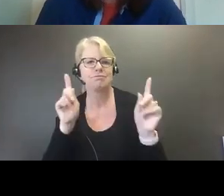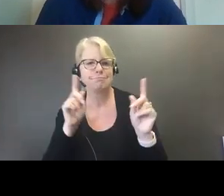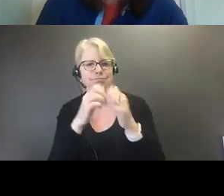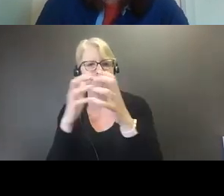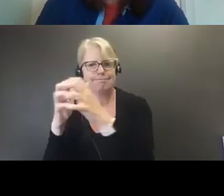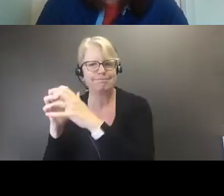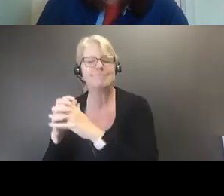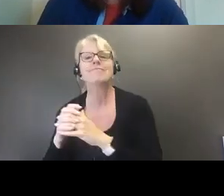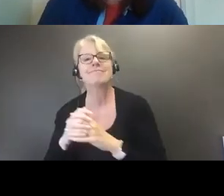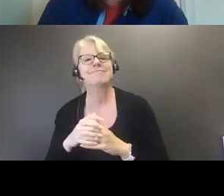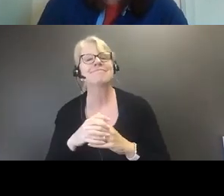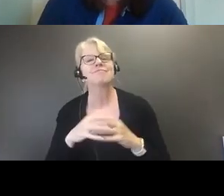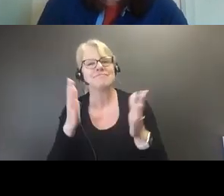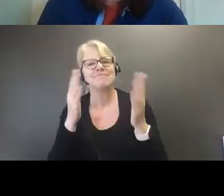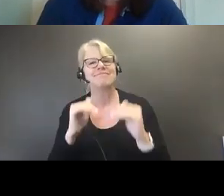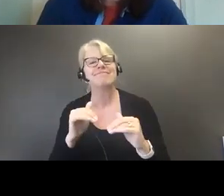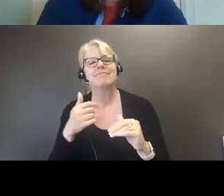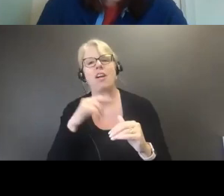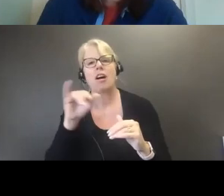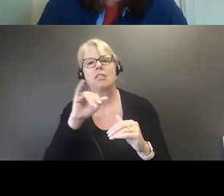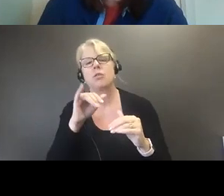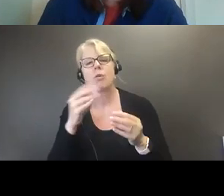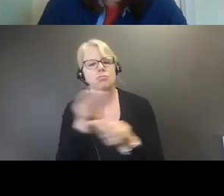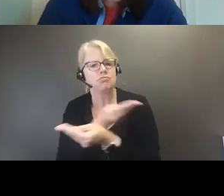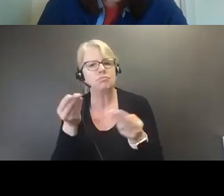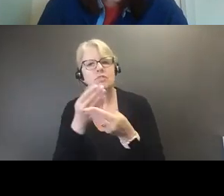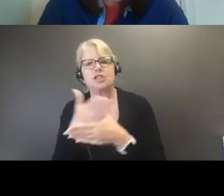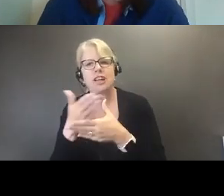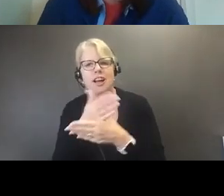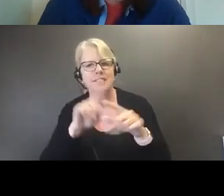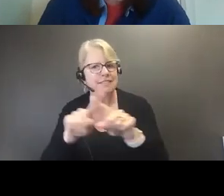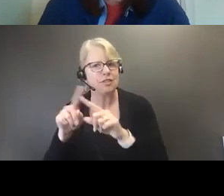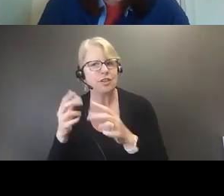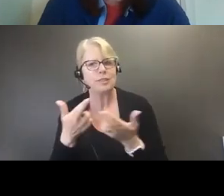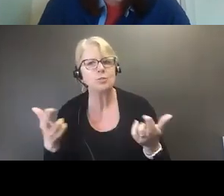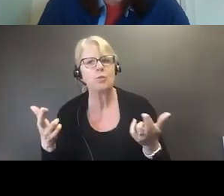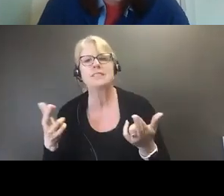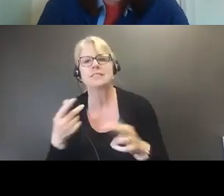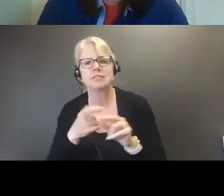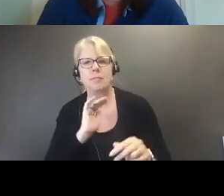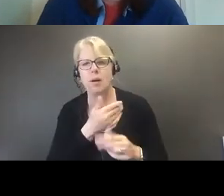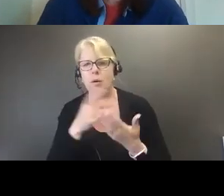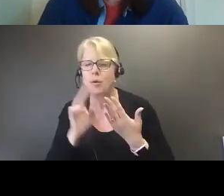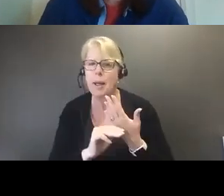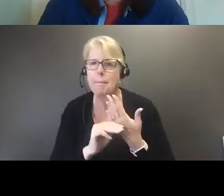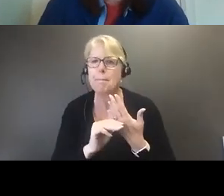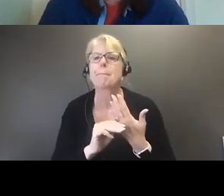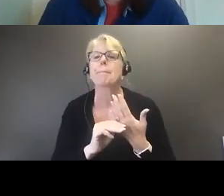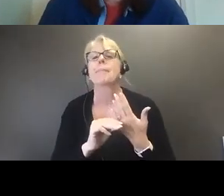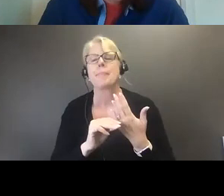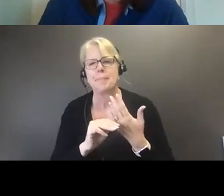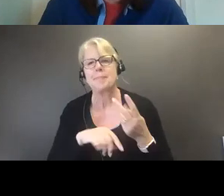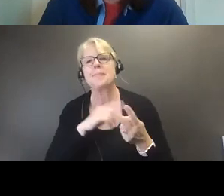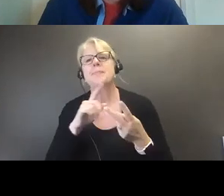begun to also share resources. So our resources from our program at the Good Companions, and